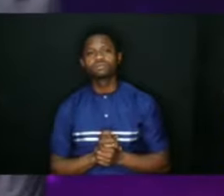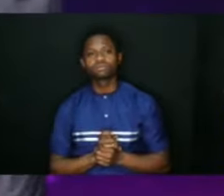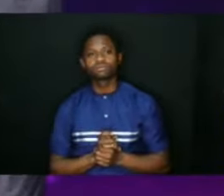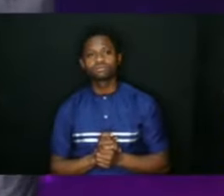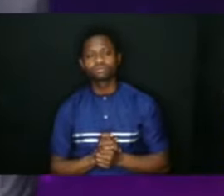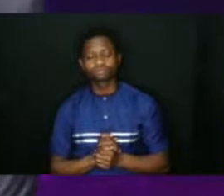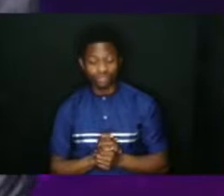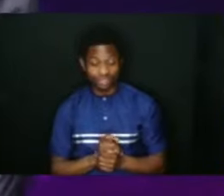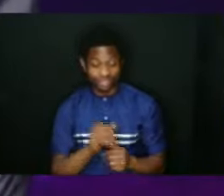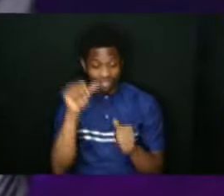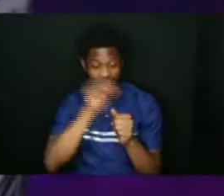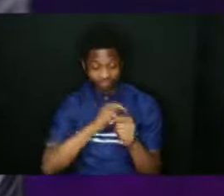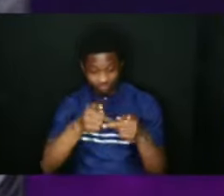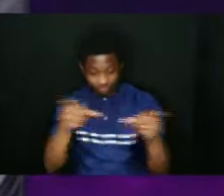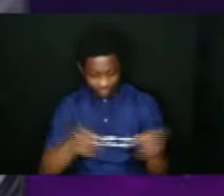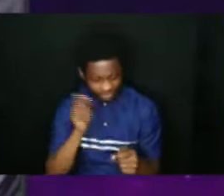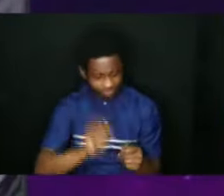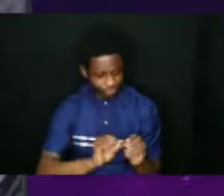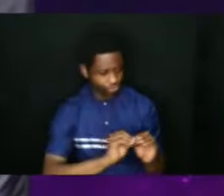must glisten to the